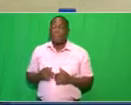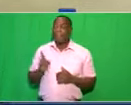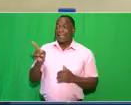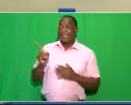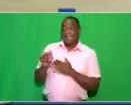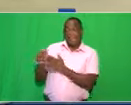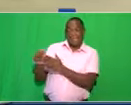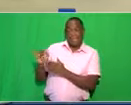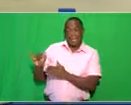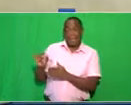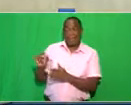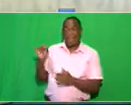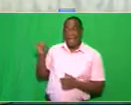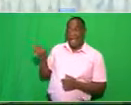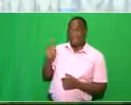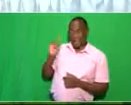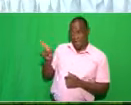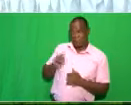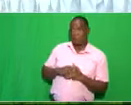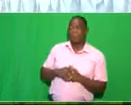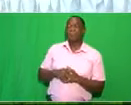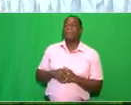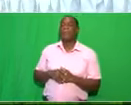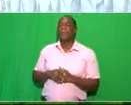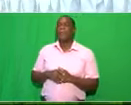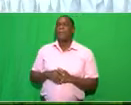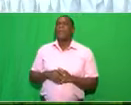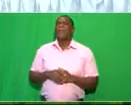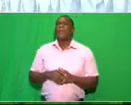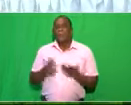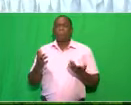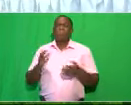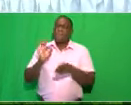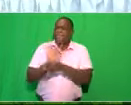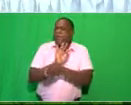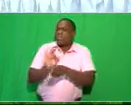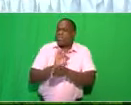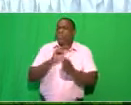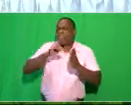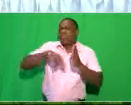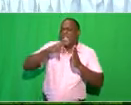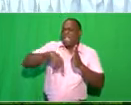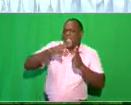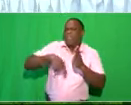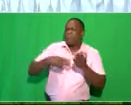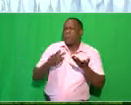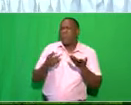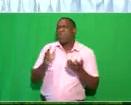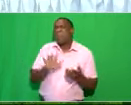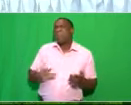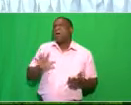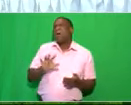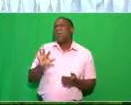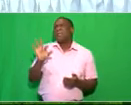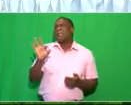literacy, we are 90% in that people could do basic reading, or above